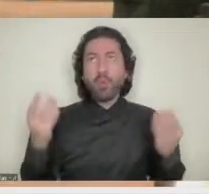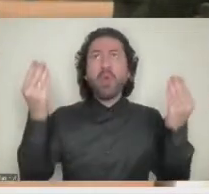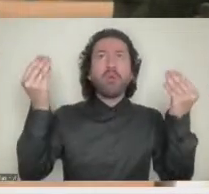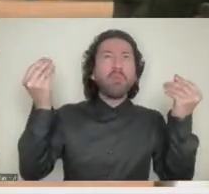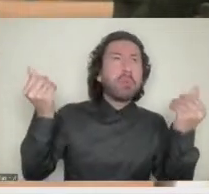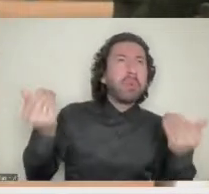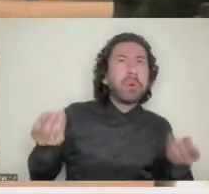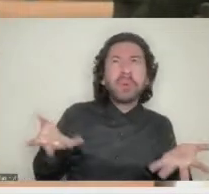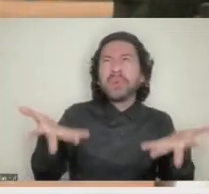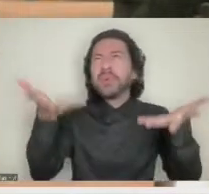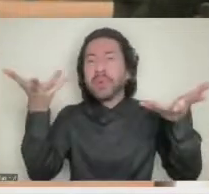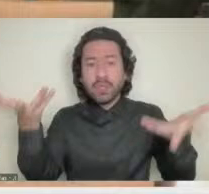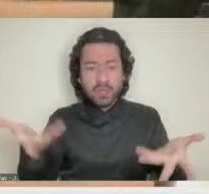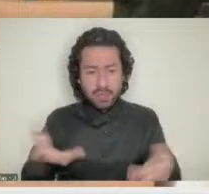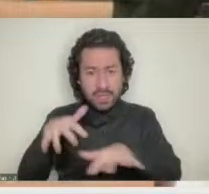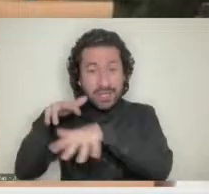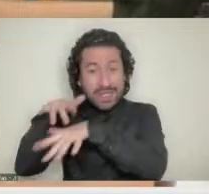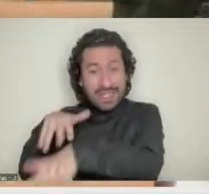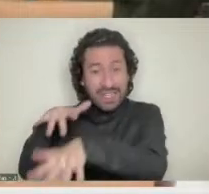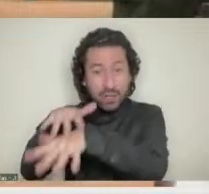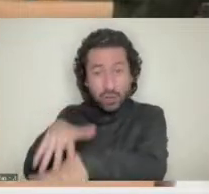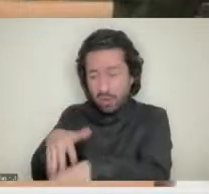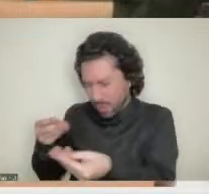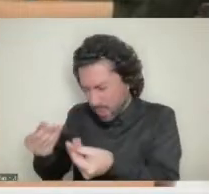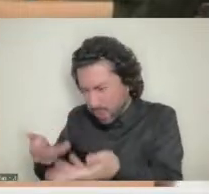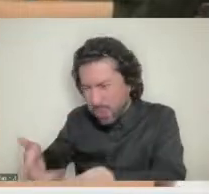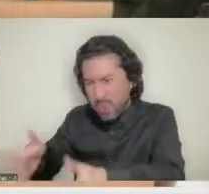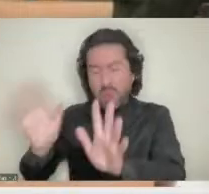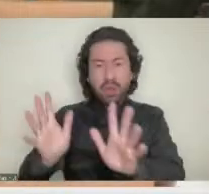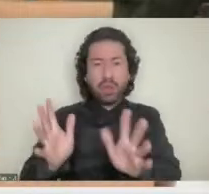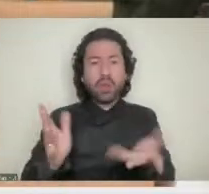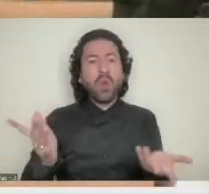to extractive industry,